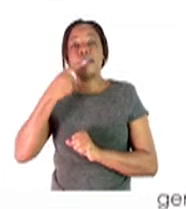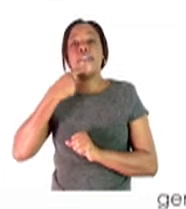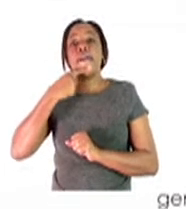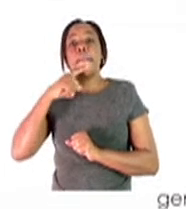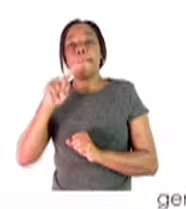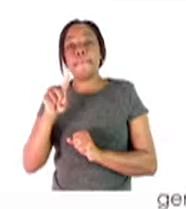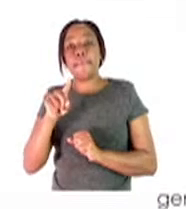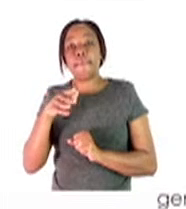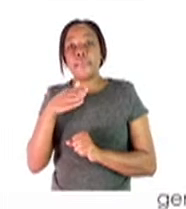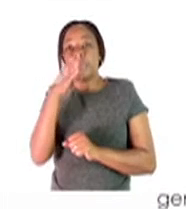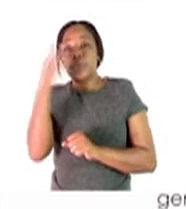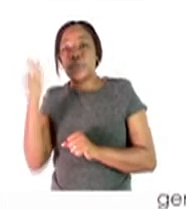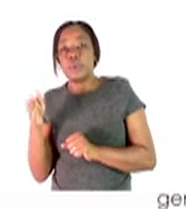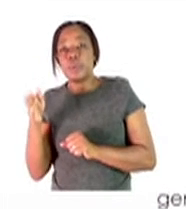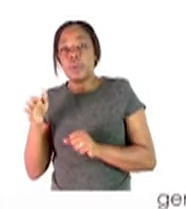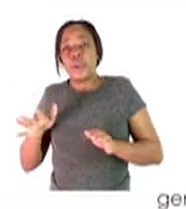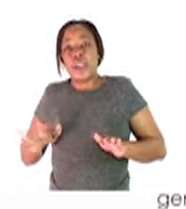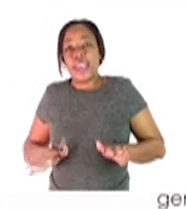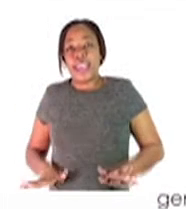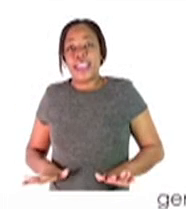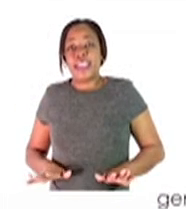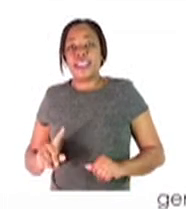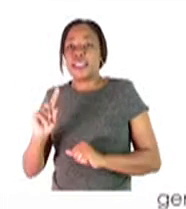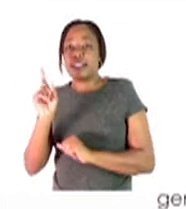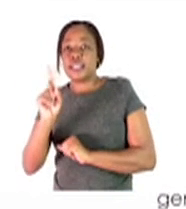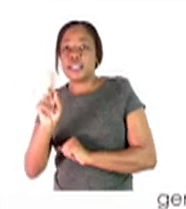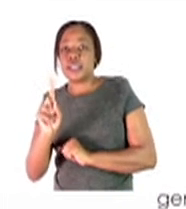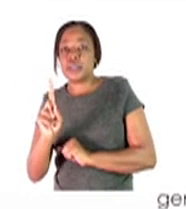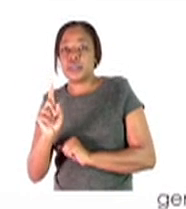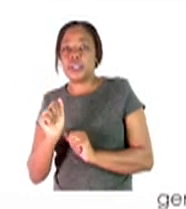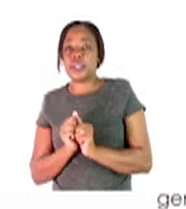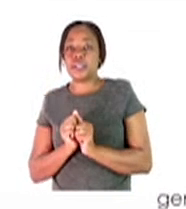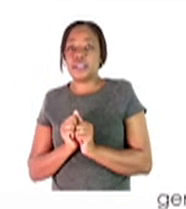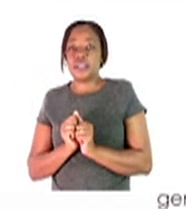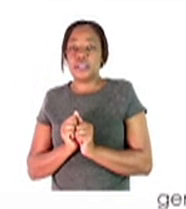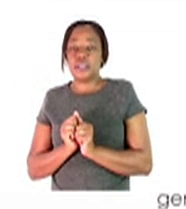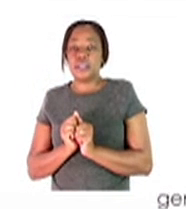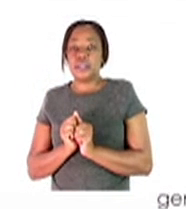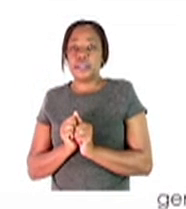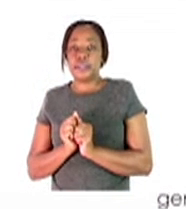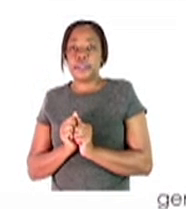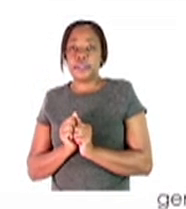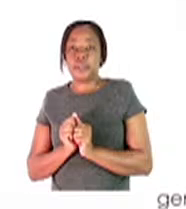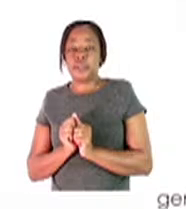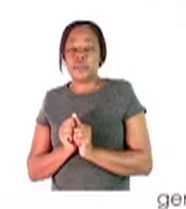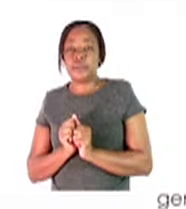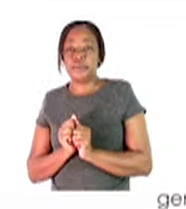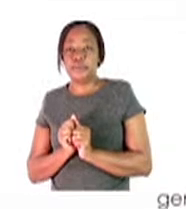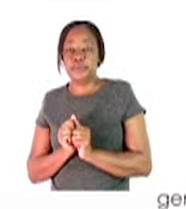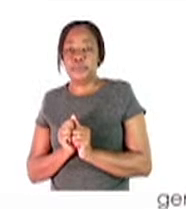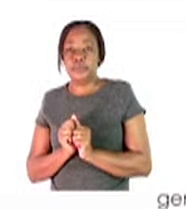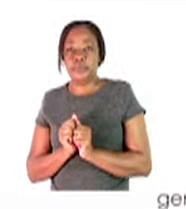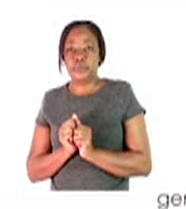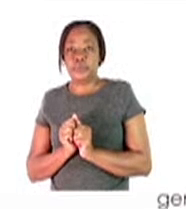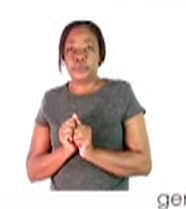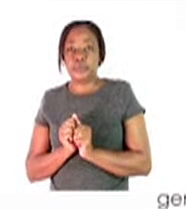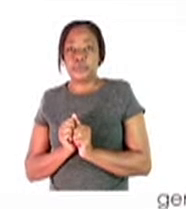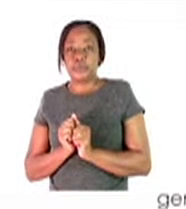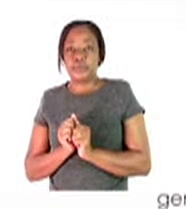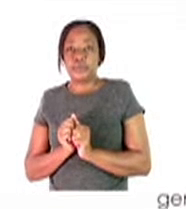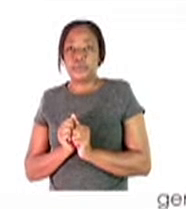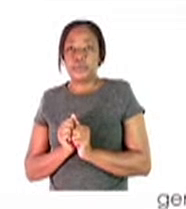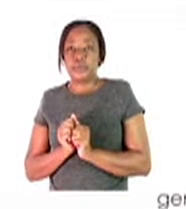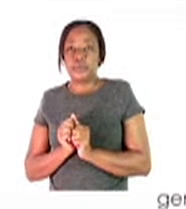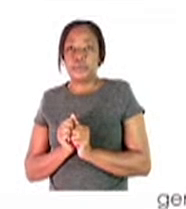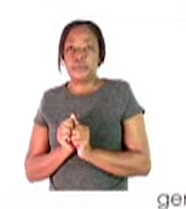a man, a big man. We say sir to respect them. What about if it's a female, if it's a woman? We'll say